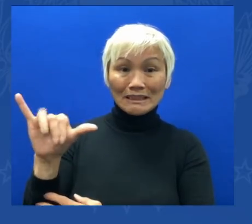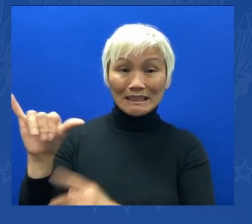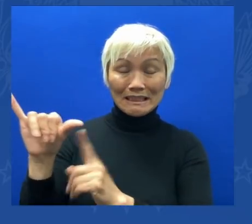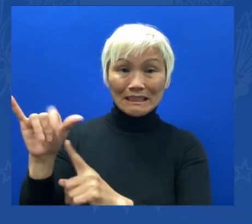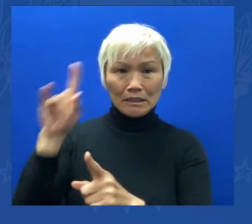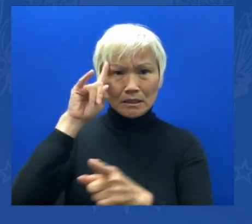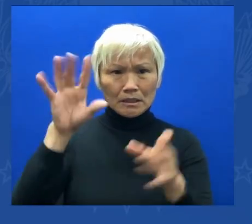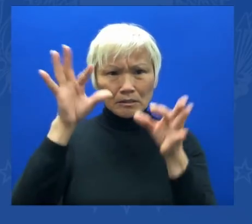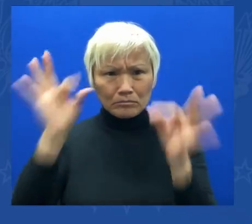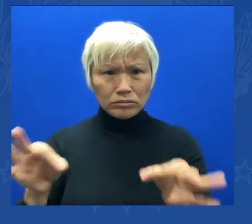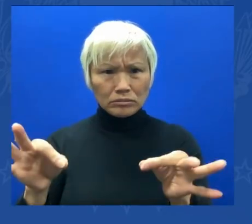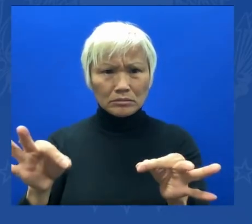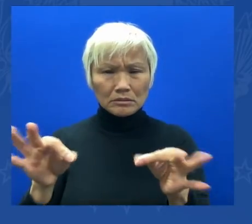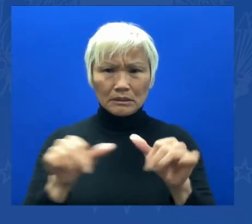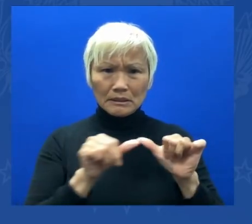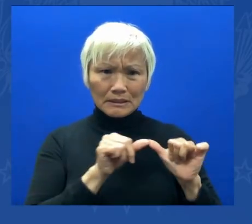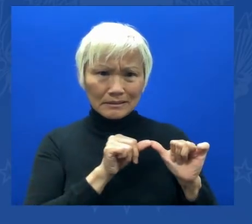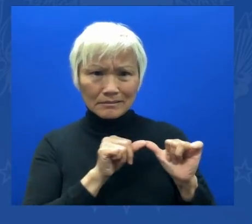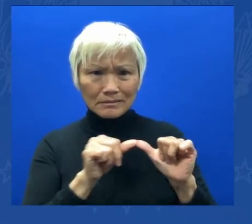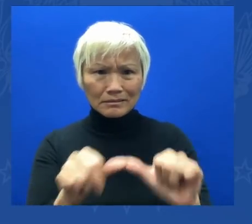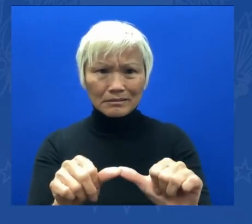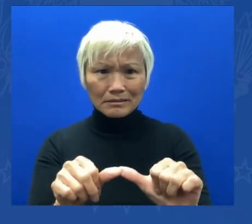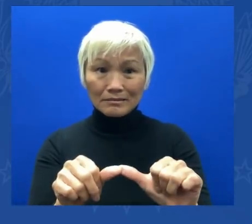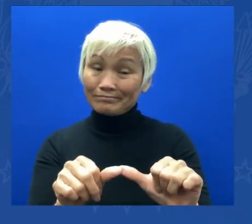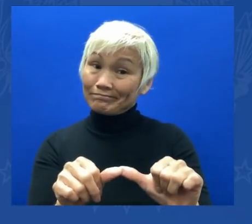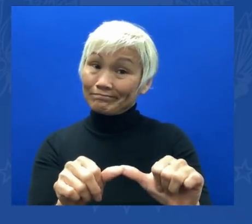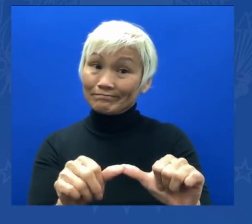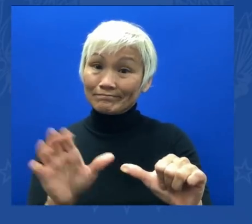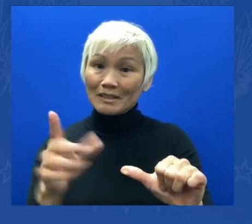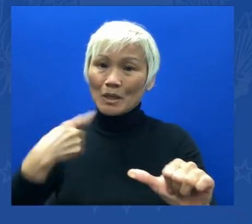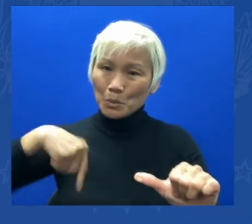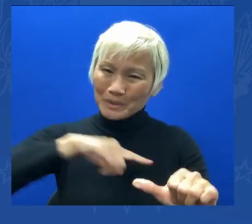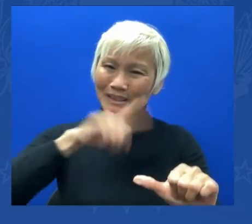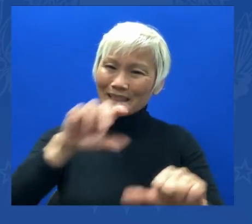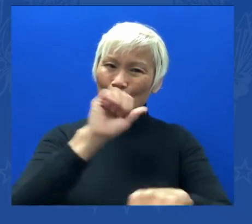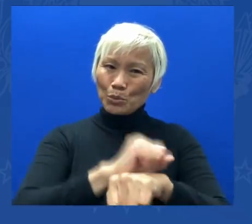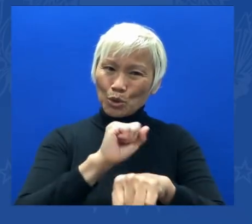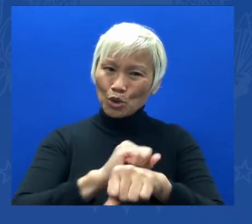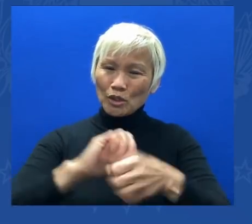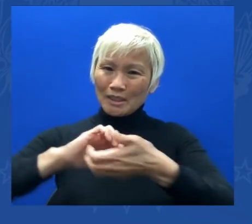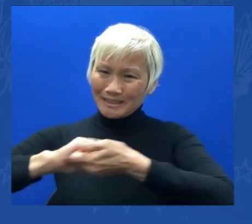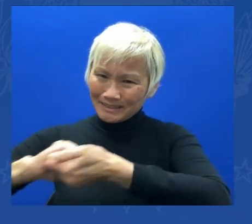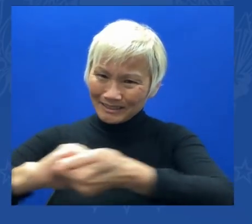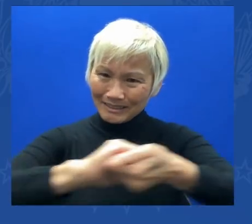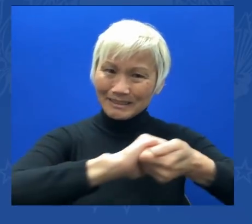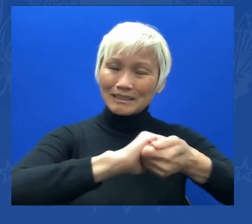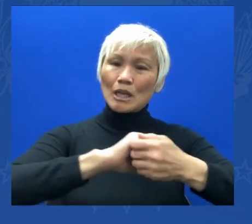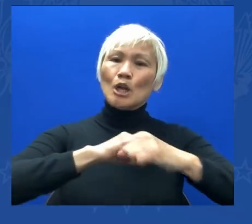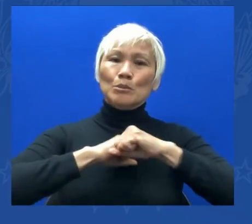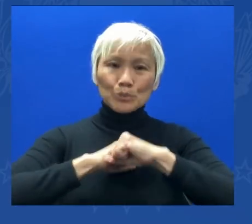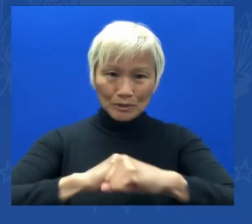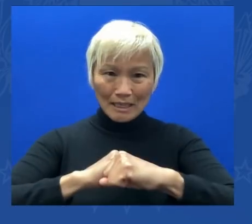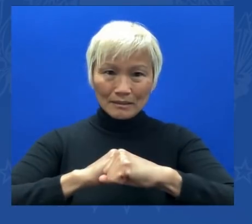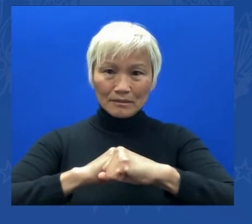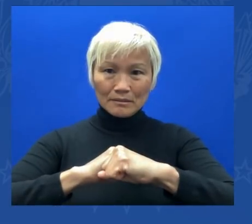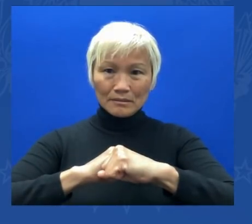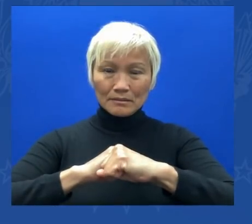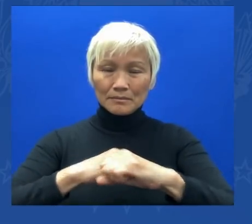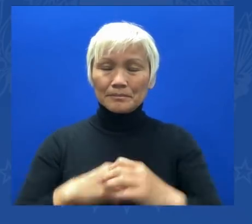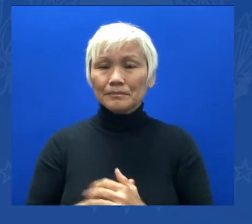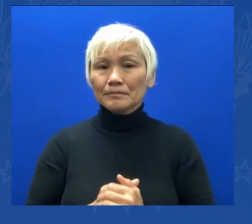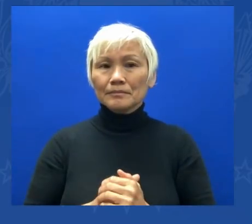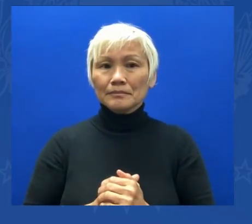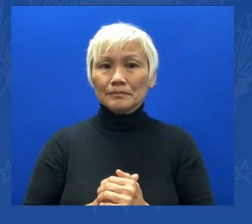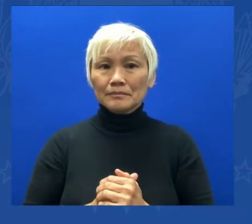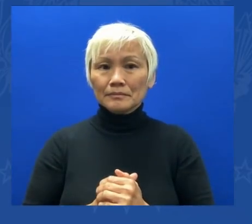be defended. It has to be protected. As you've heard me say many times, there's not a damn thing this country